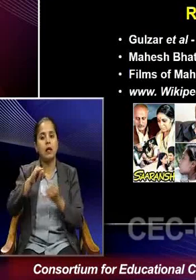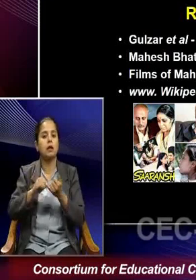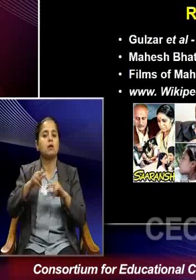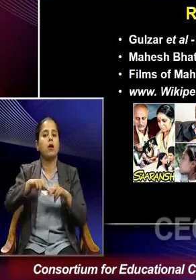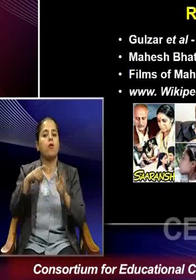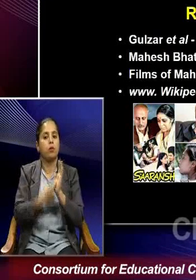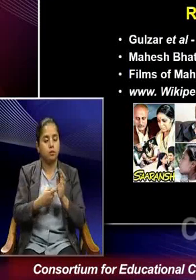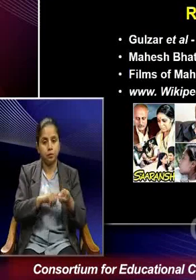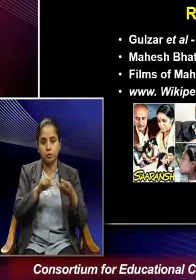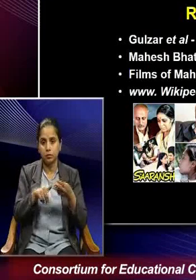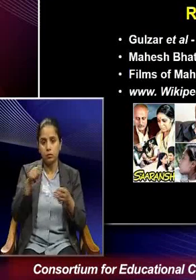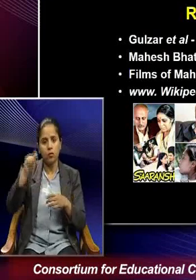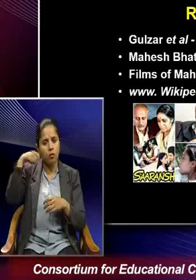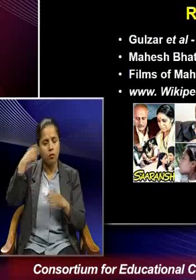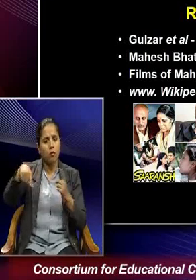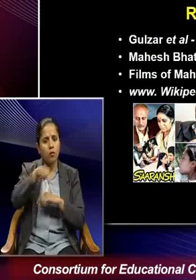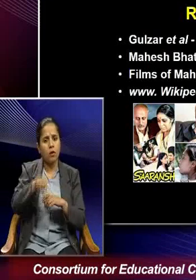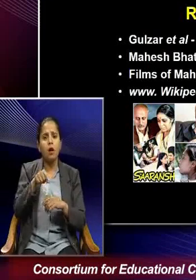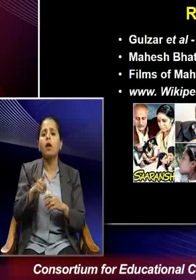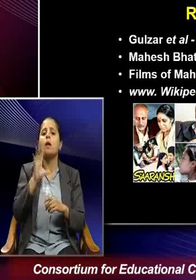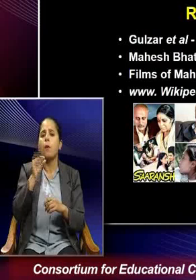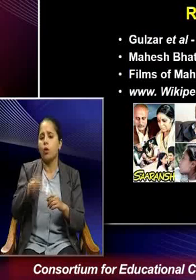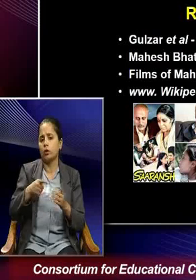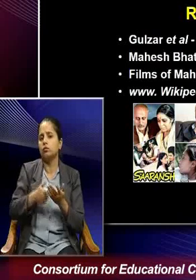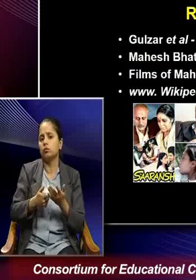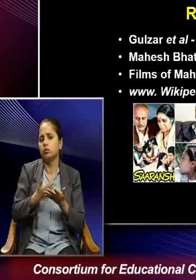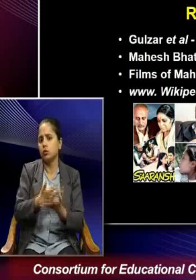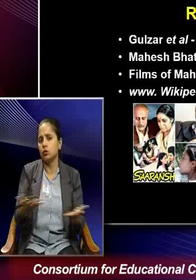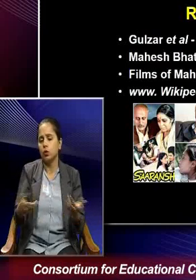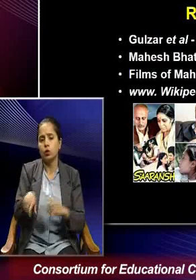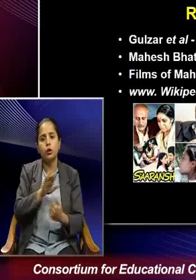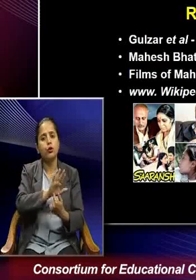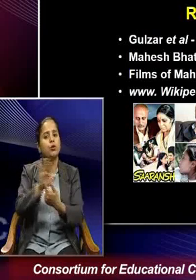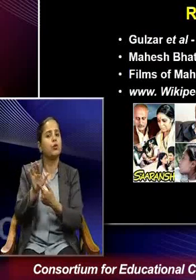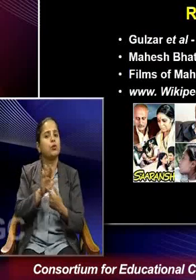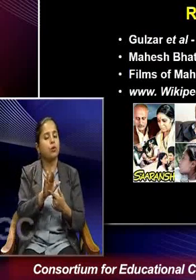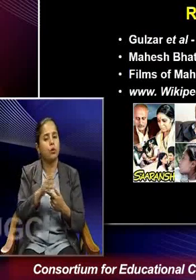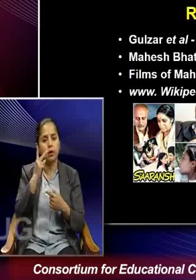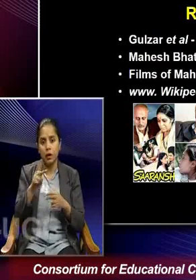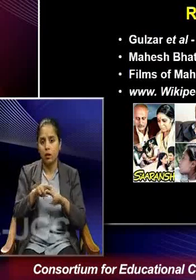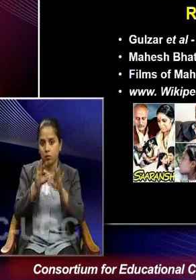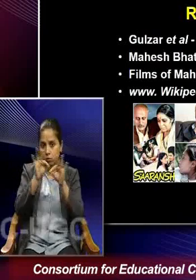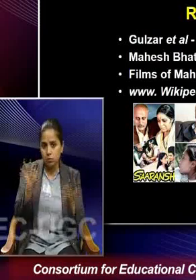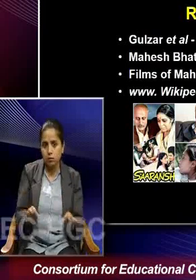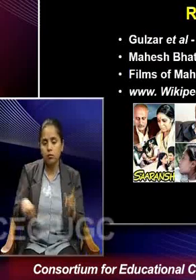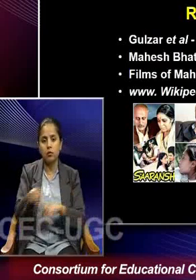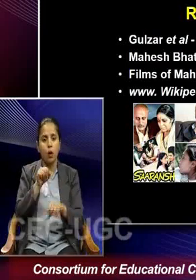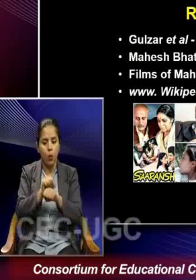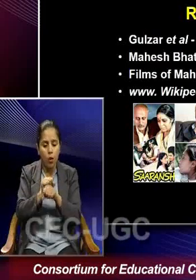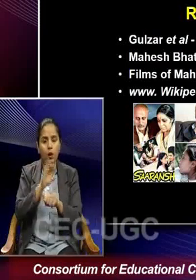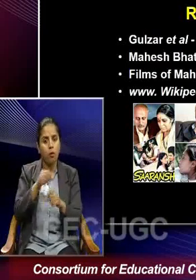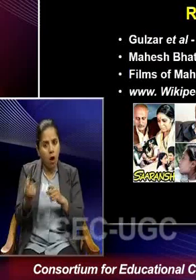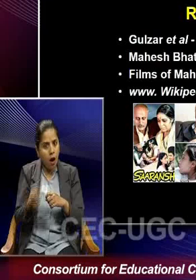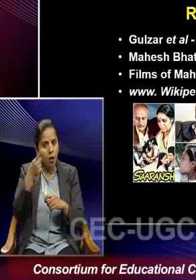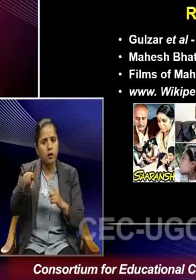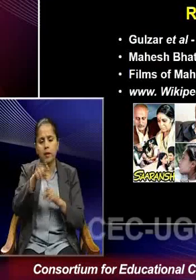Mahesh Bhatt will be one of the important sources in the framework of the kind of understanding which